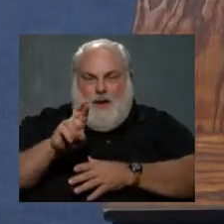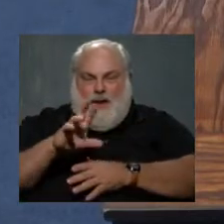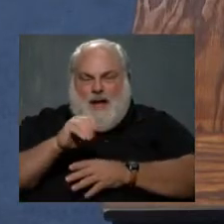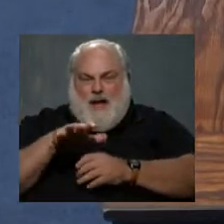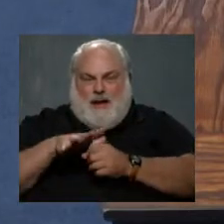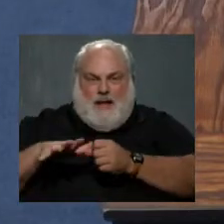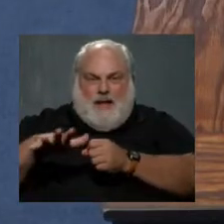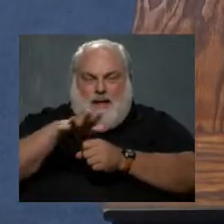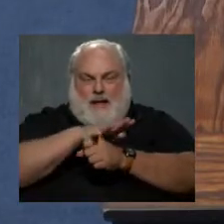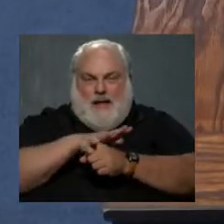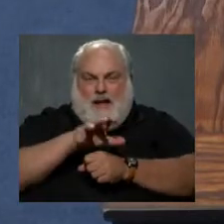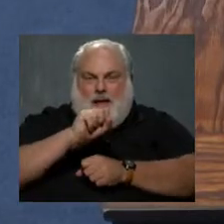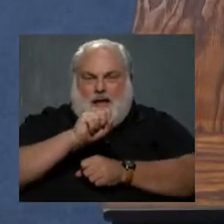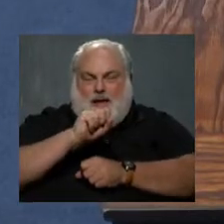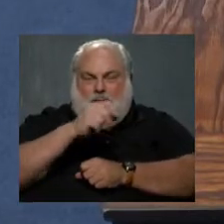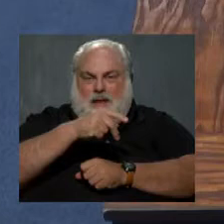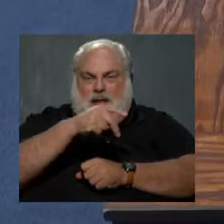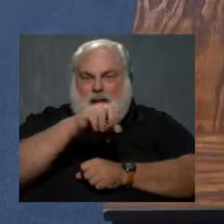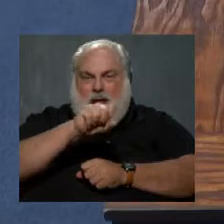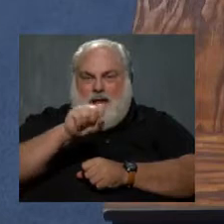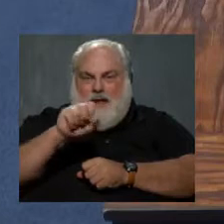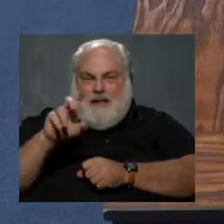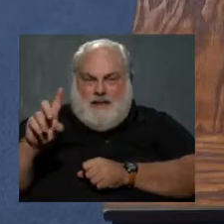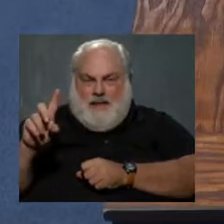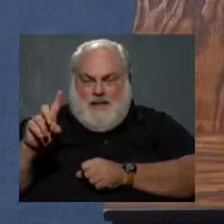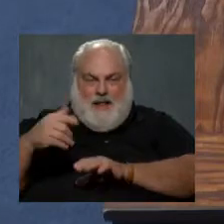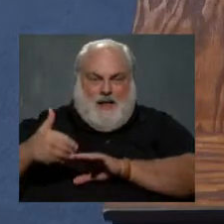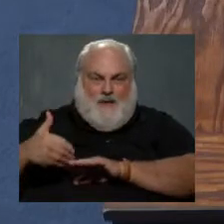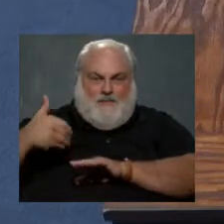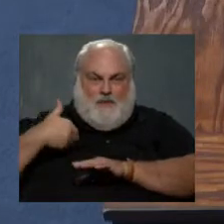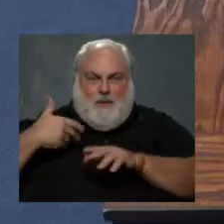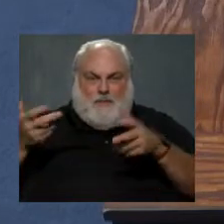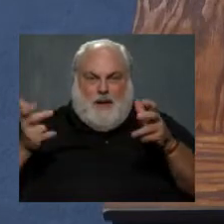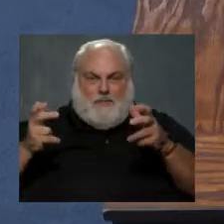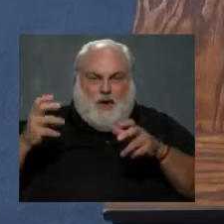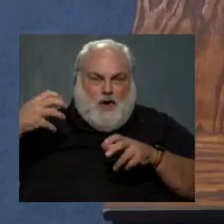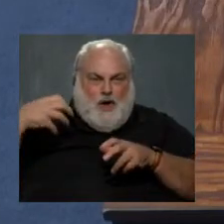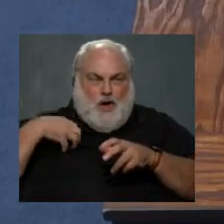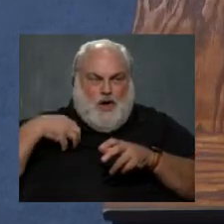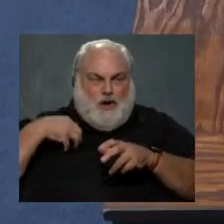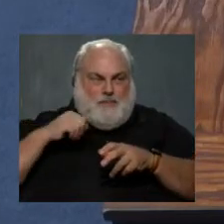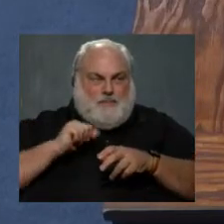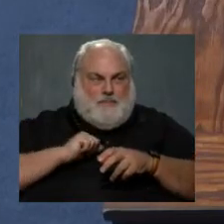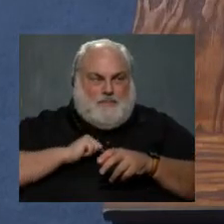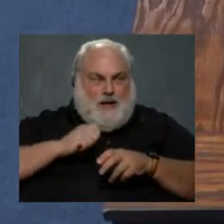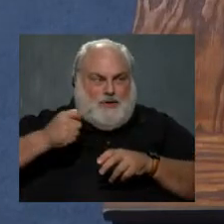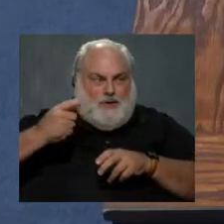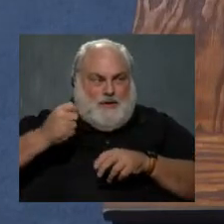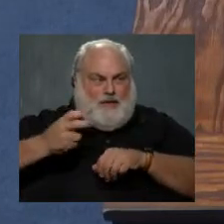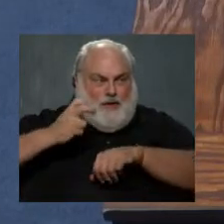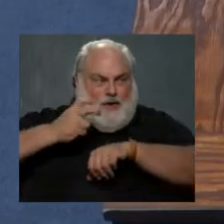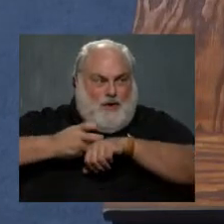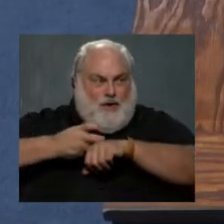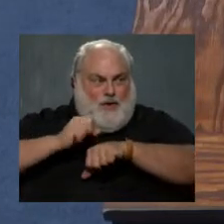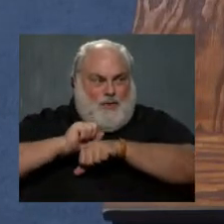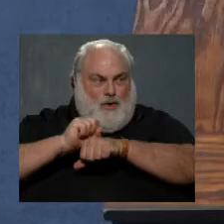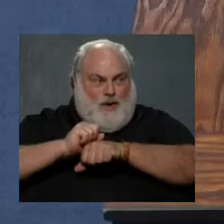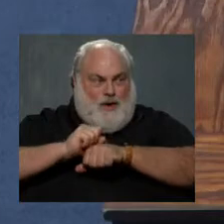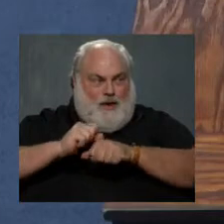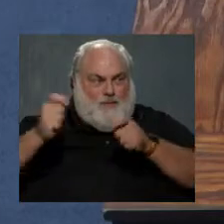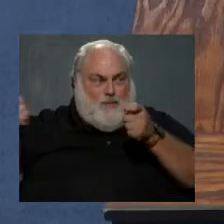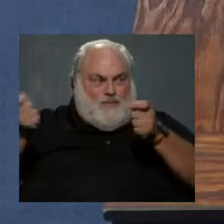County Special School District. As a former youth basketball coach, I understand all the hard work that goes into running a